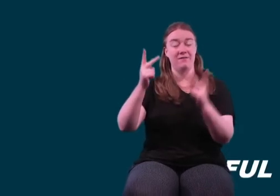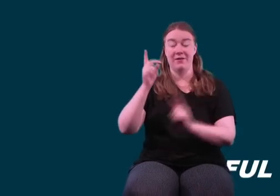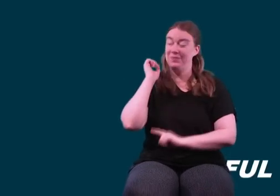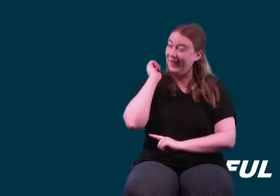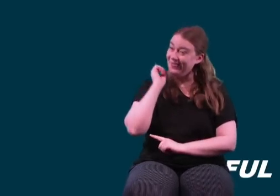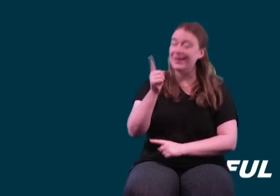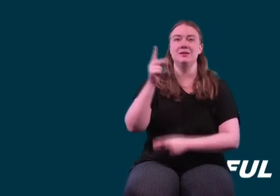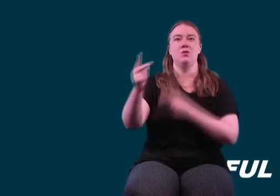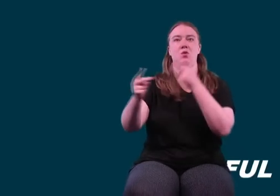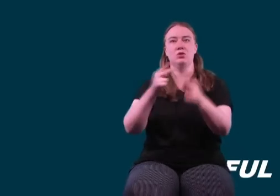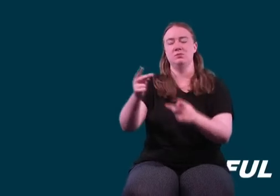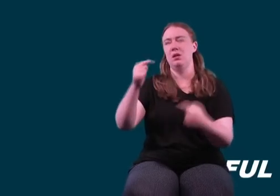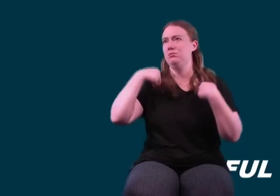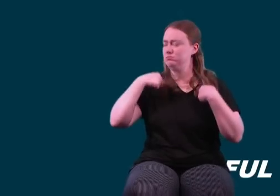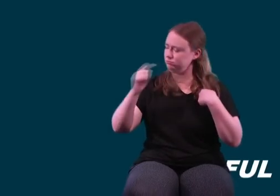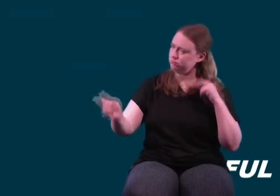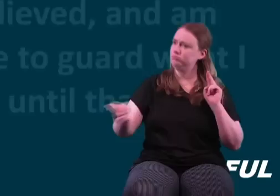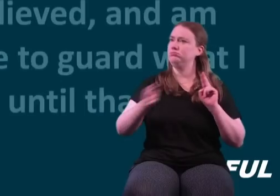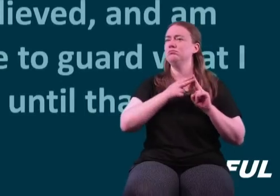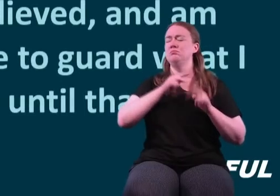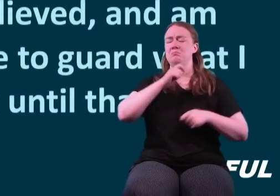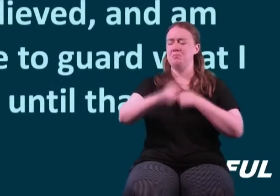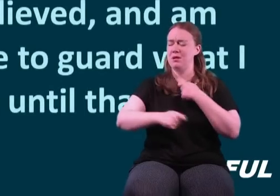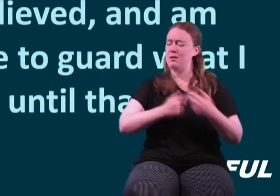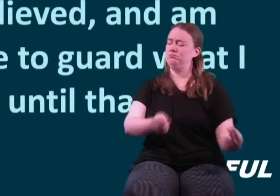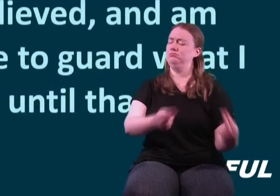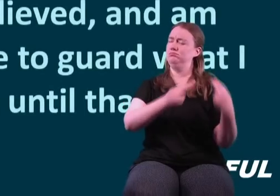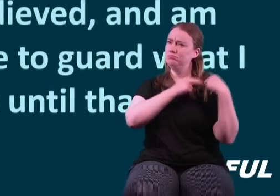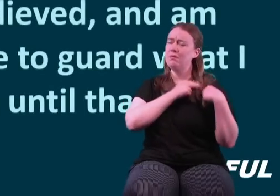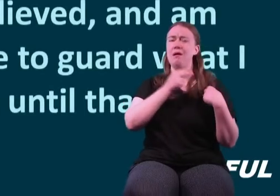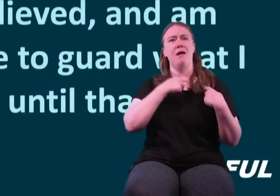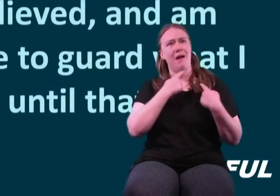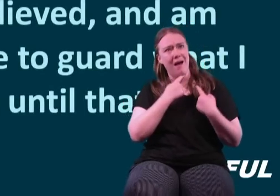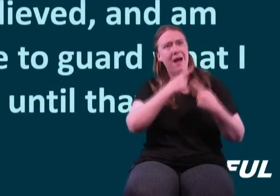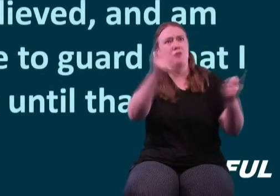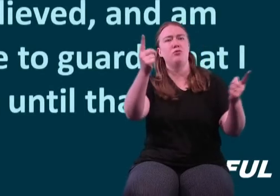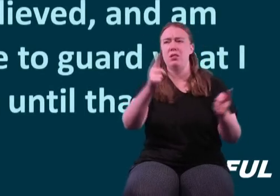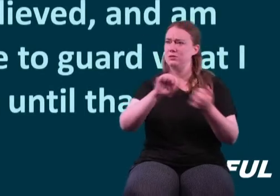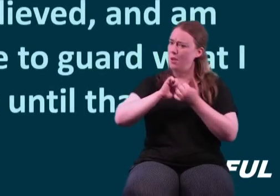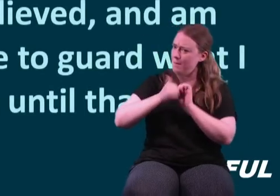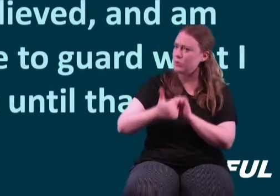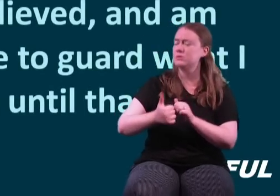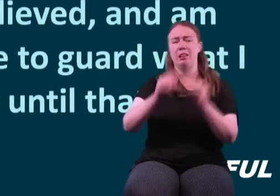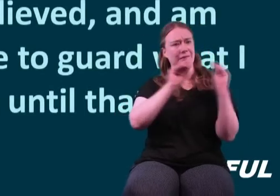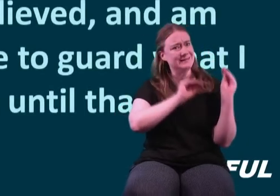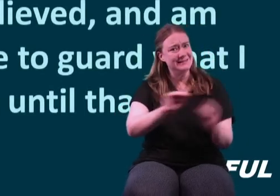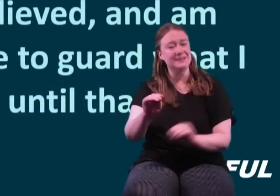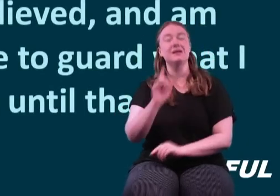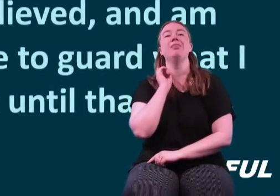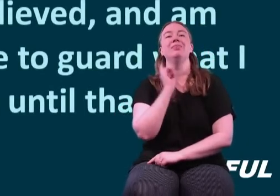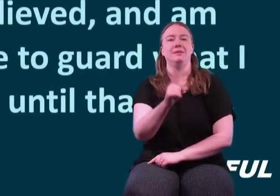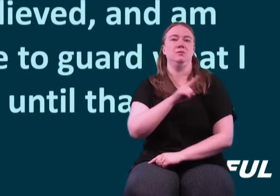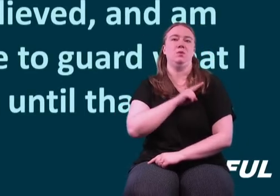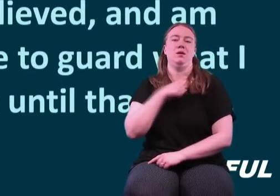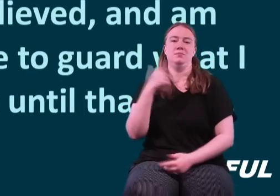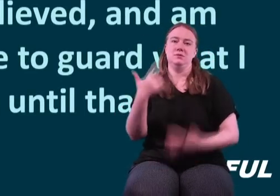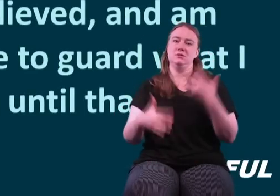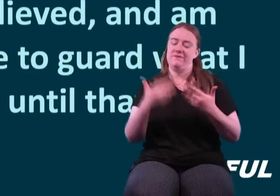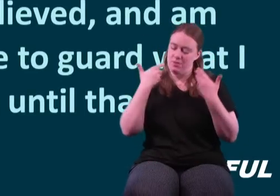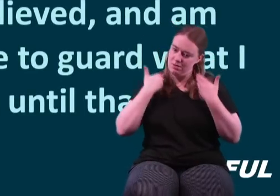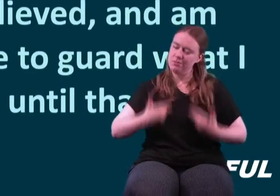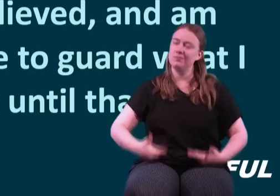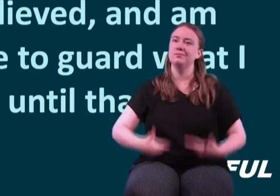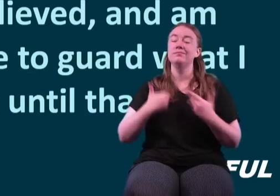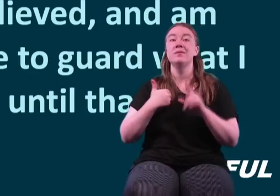herald and an apostle and a teacher. That is why I am suffering as I am. Yet this